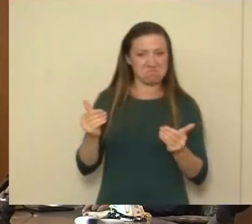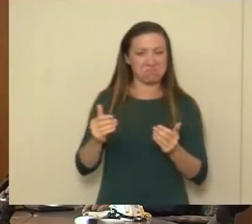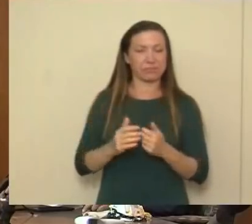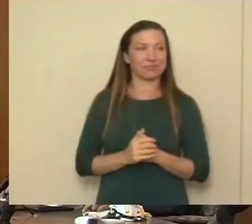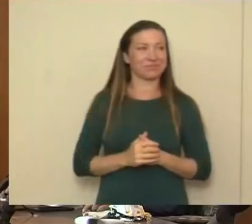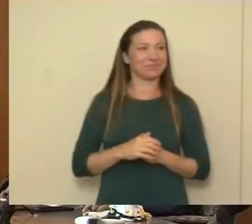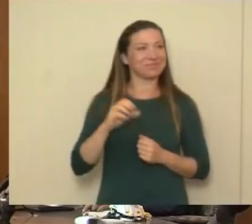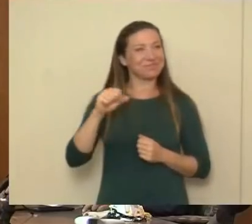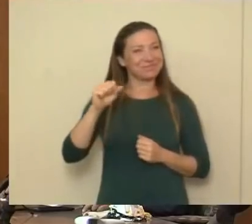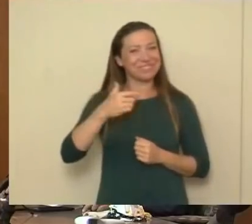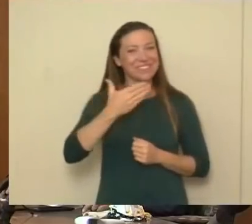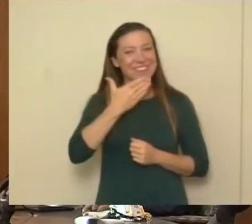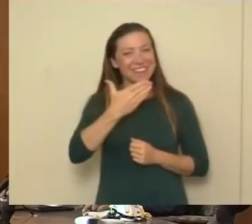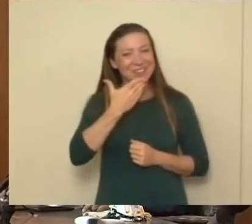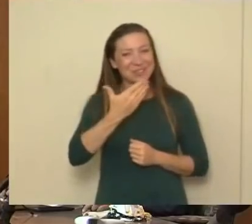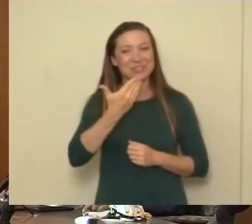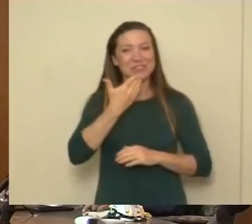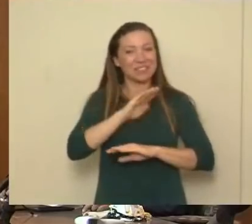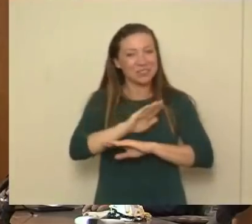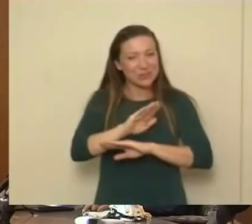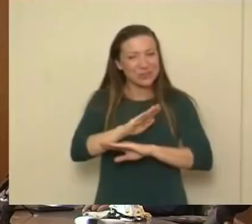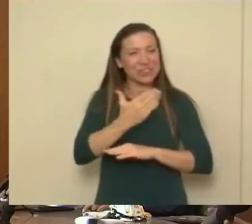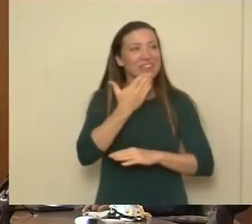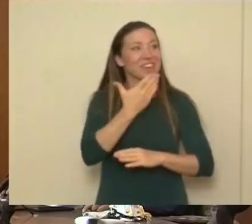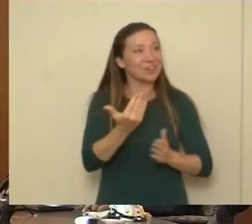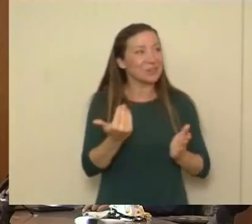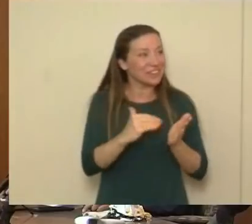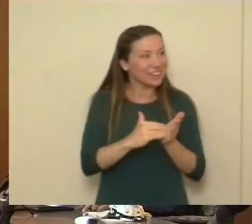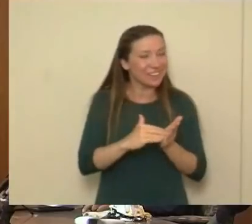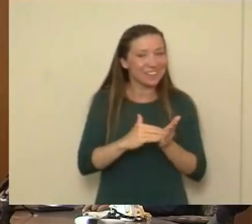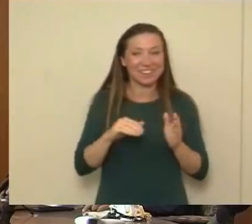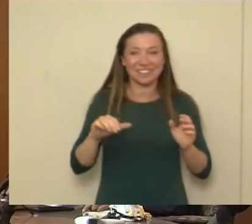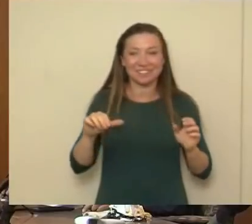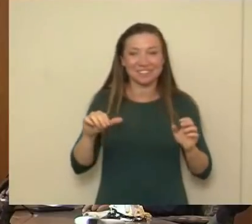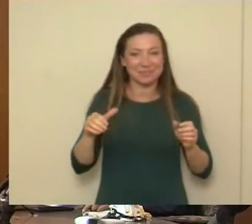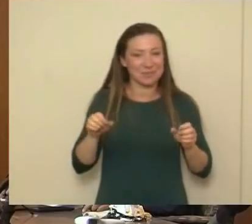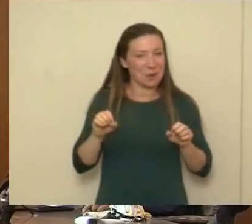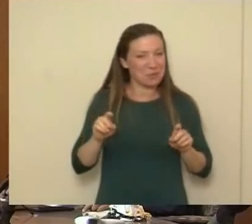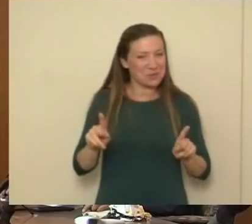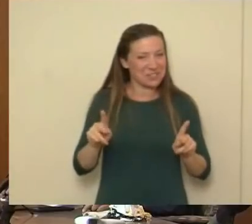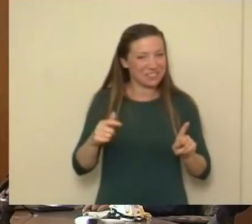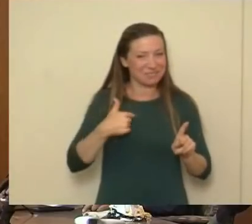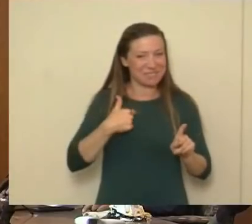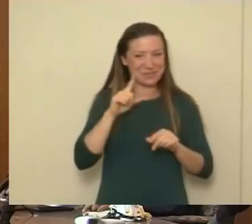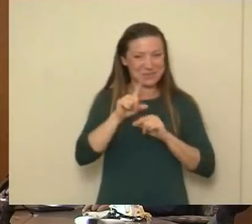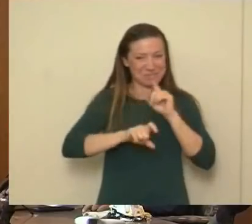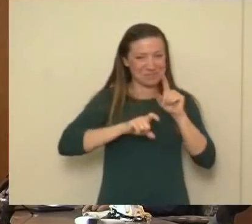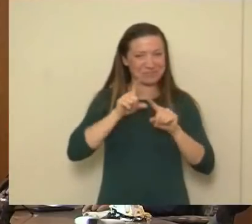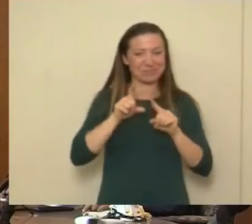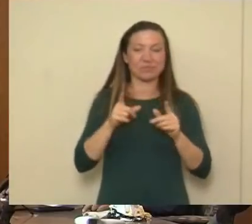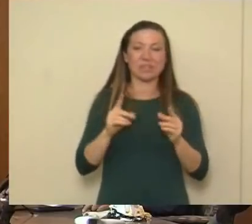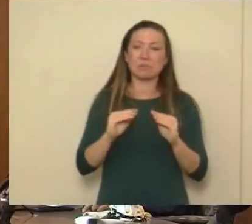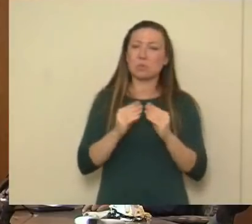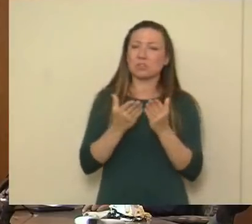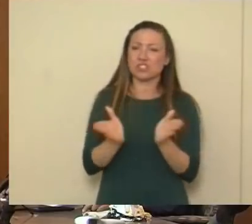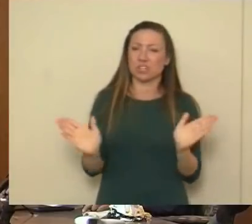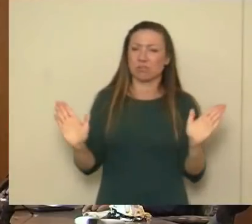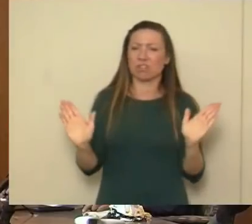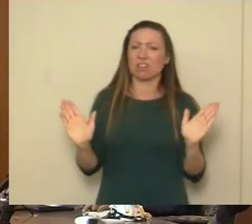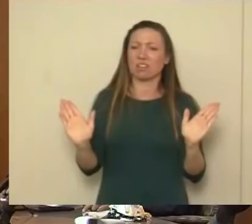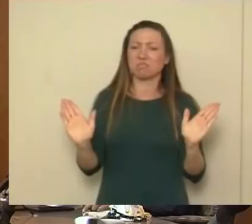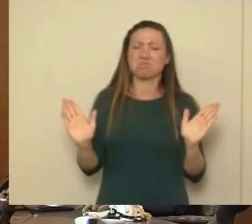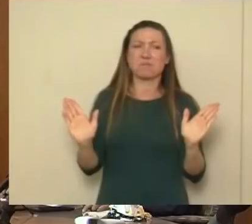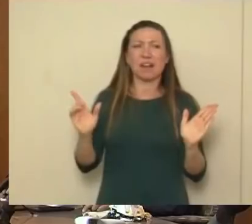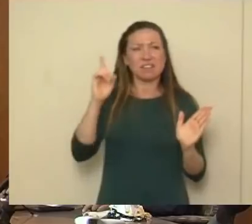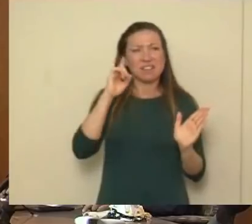Yeah, thank you. Good afternoon, and thanks again for the opportunity to ask questions. Kind of generally speaking, I think a lot of New Mexicans want